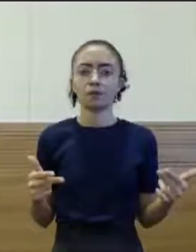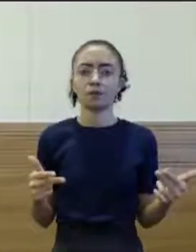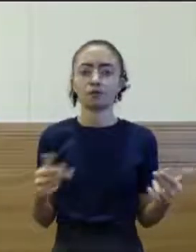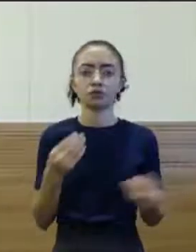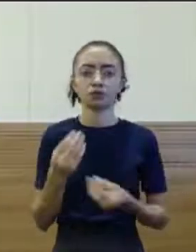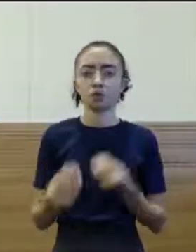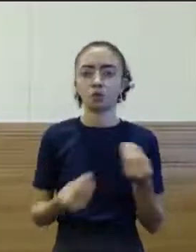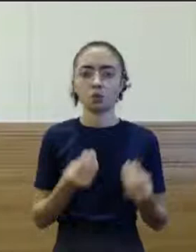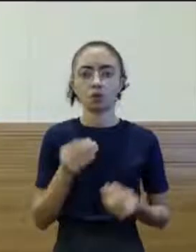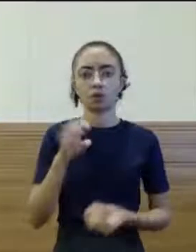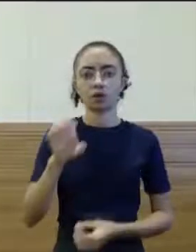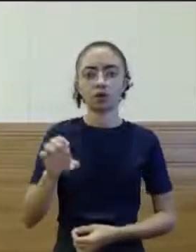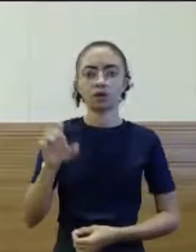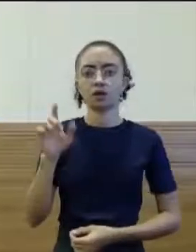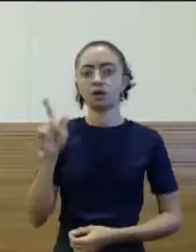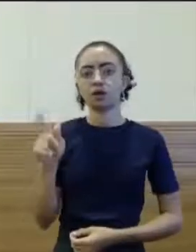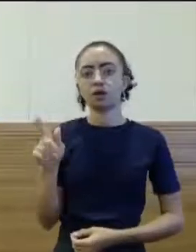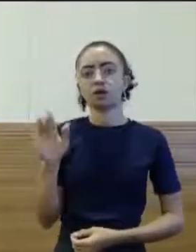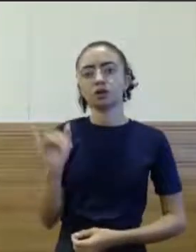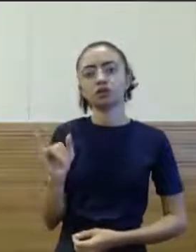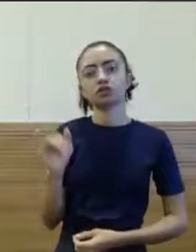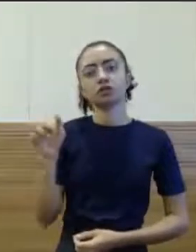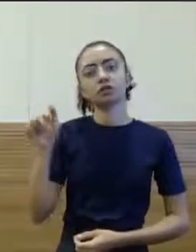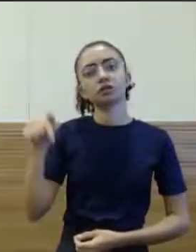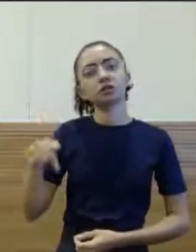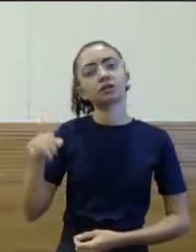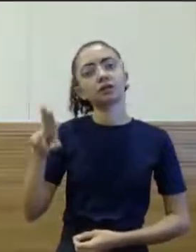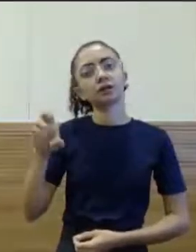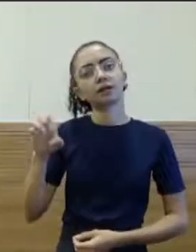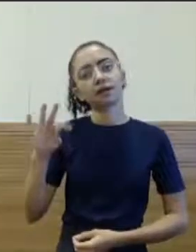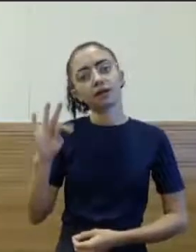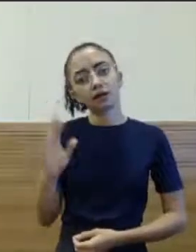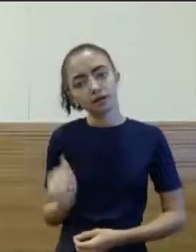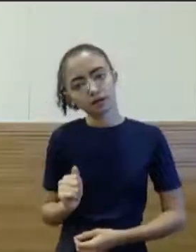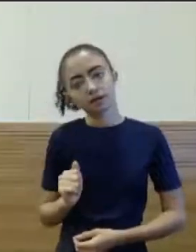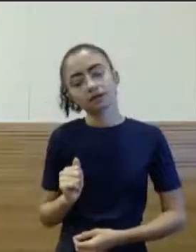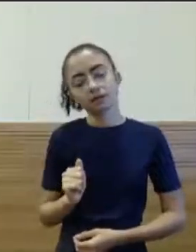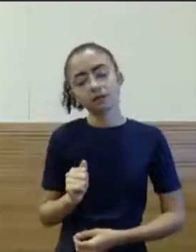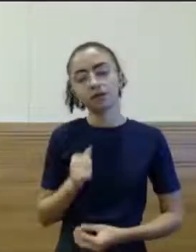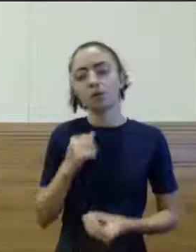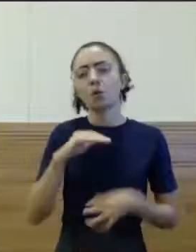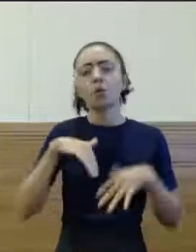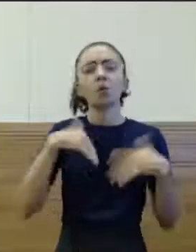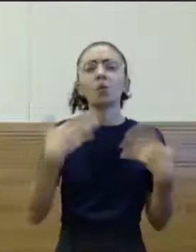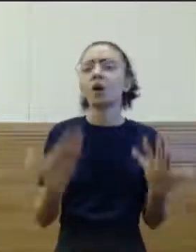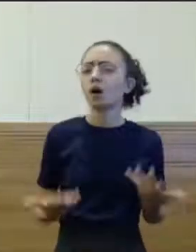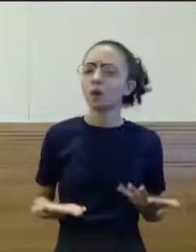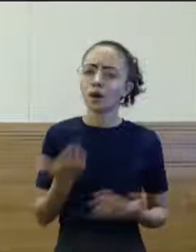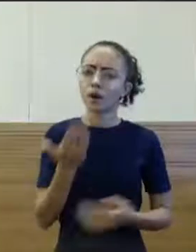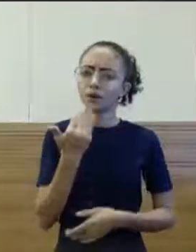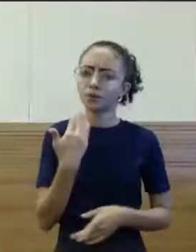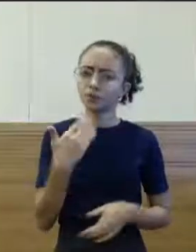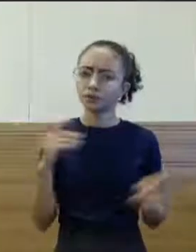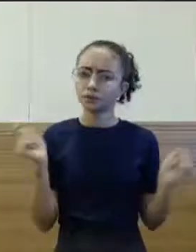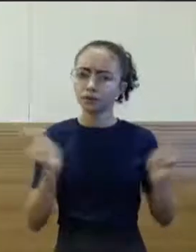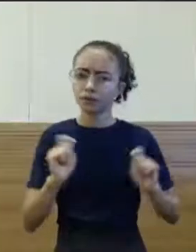like the front labeling to be able to determine what are the foods that